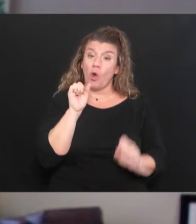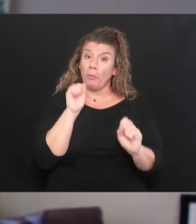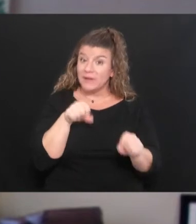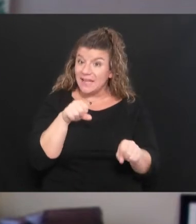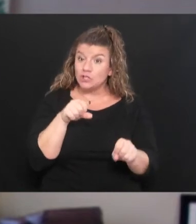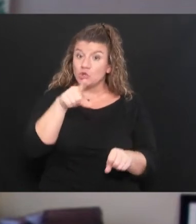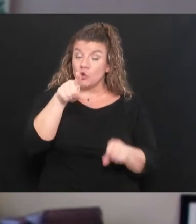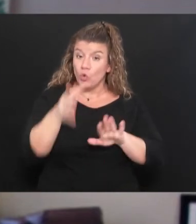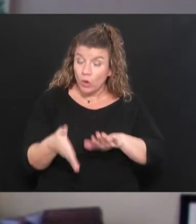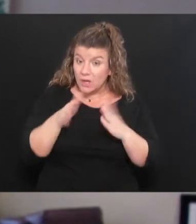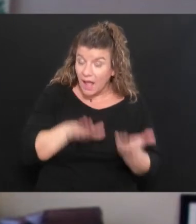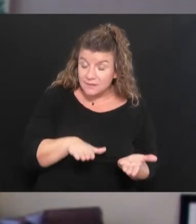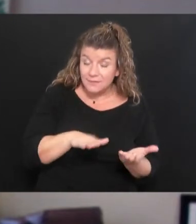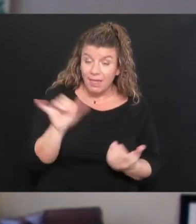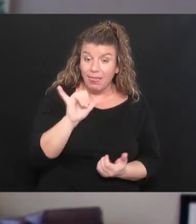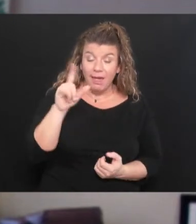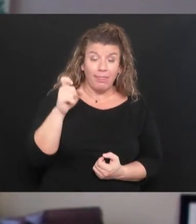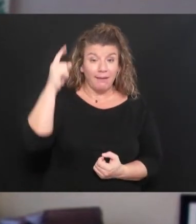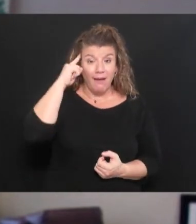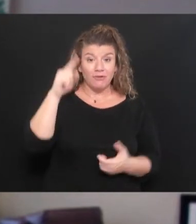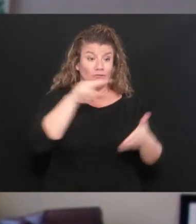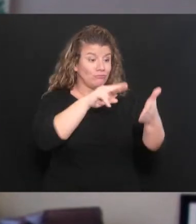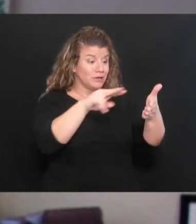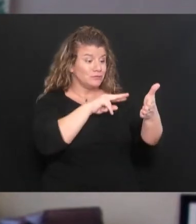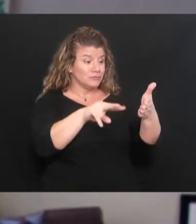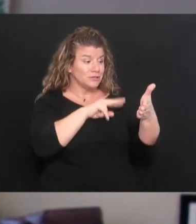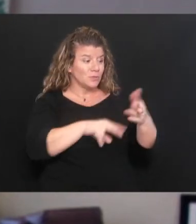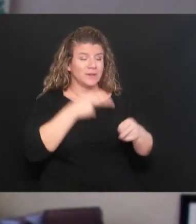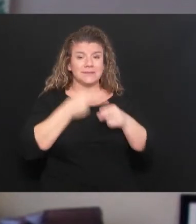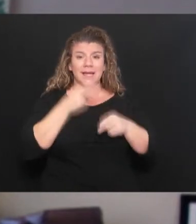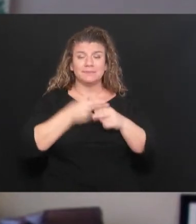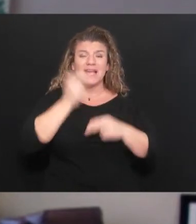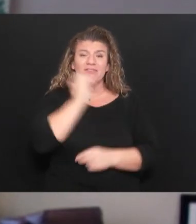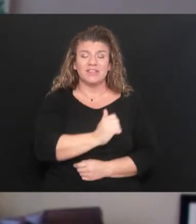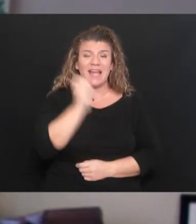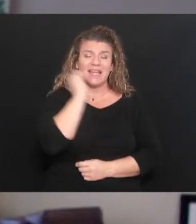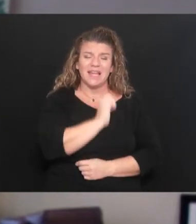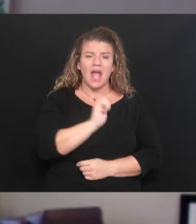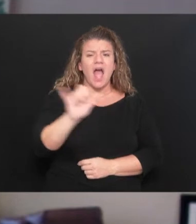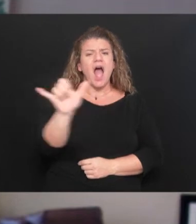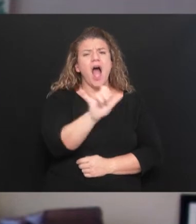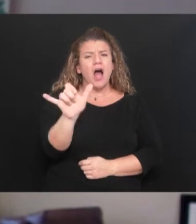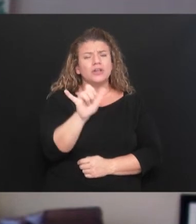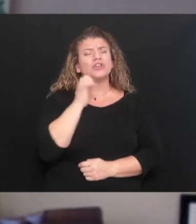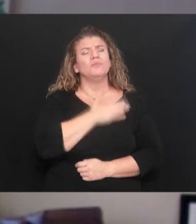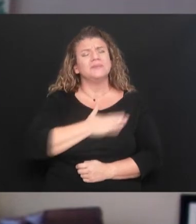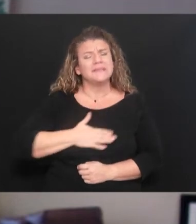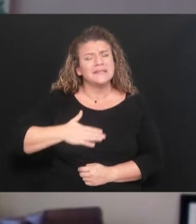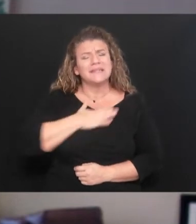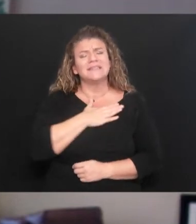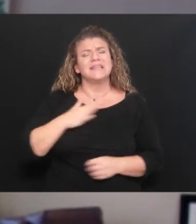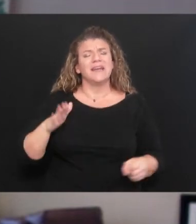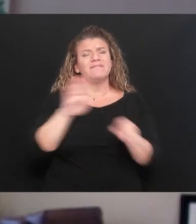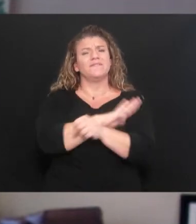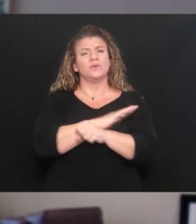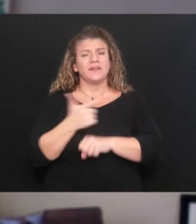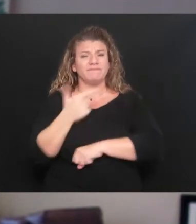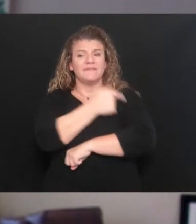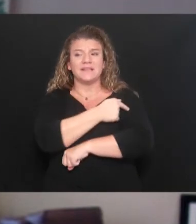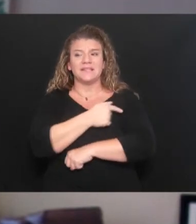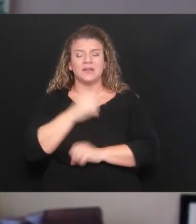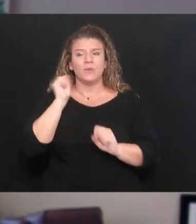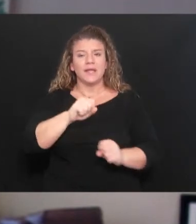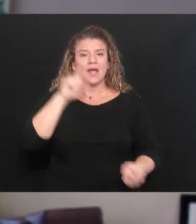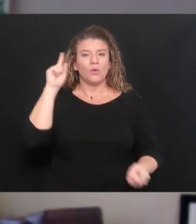you could die as the governor reads names every day. Also, please get fully vaccinated so that we reduce